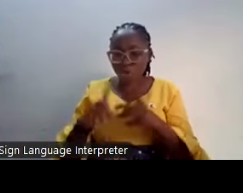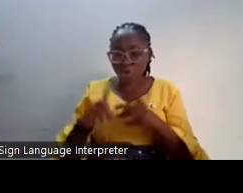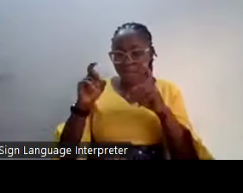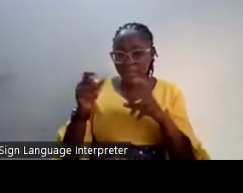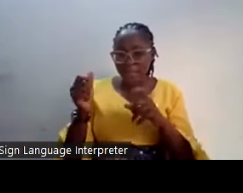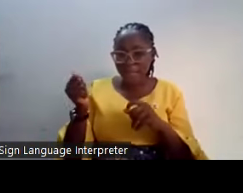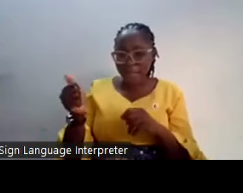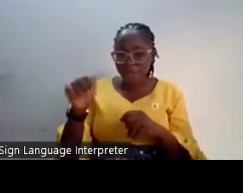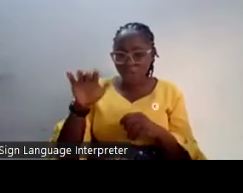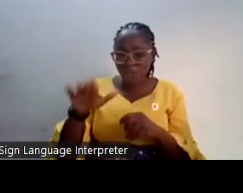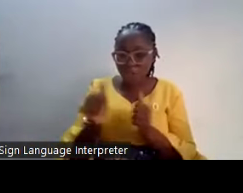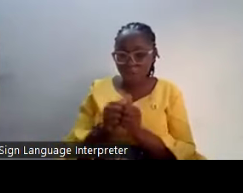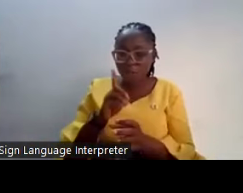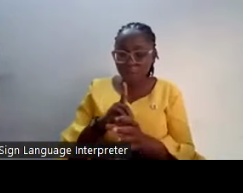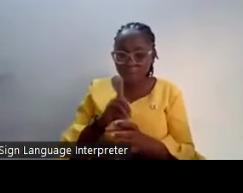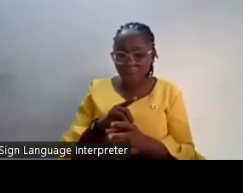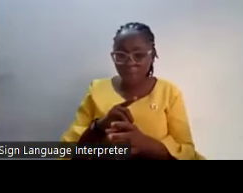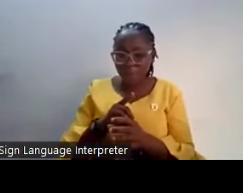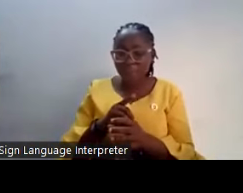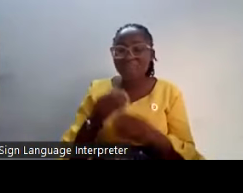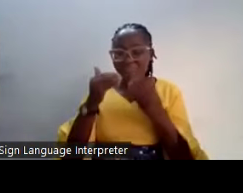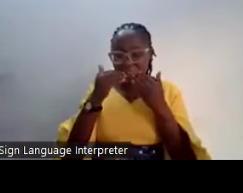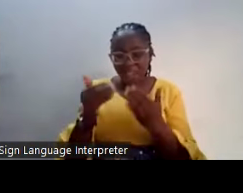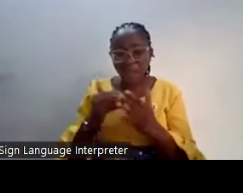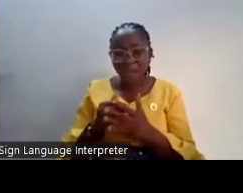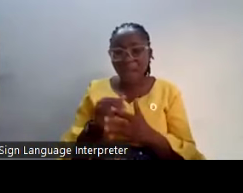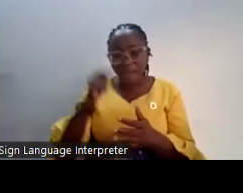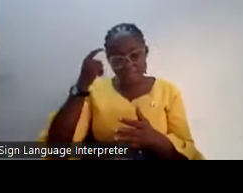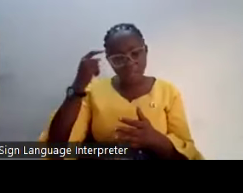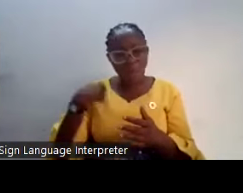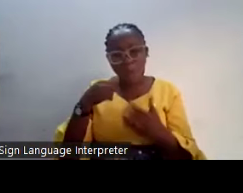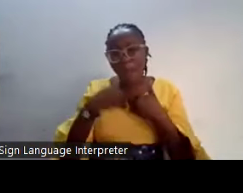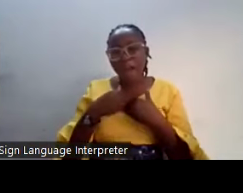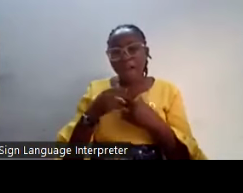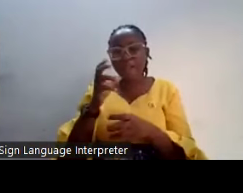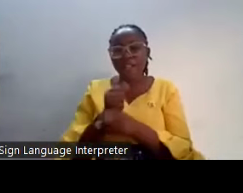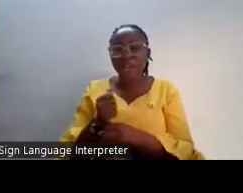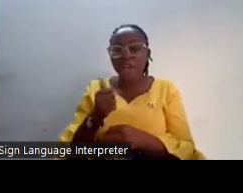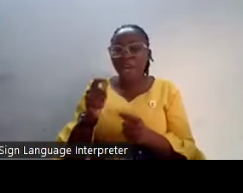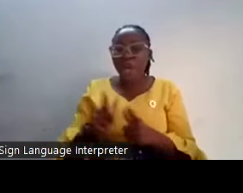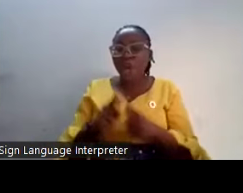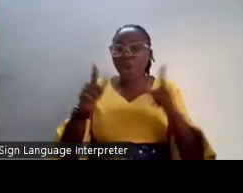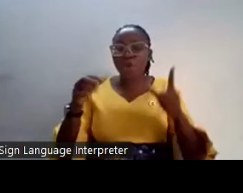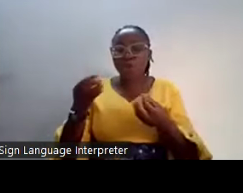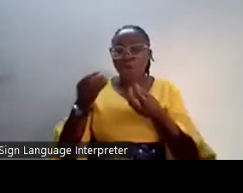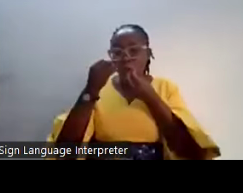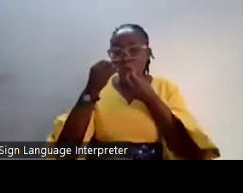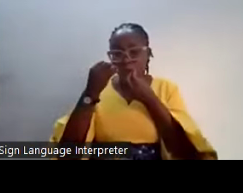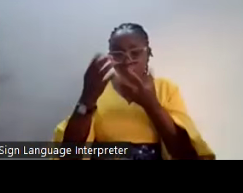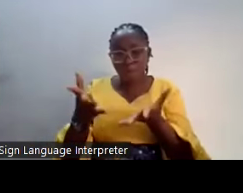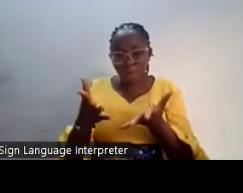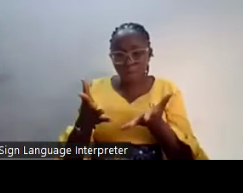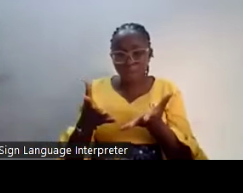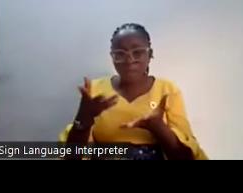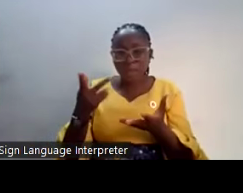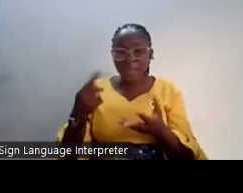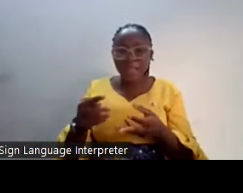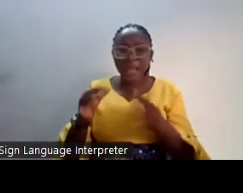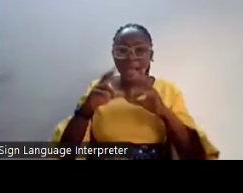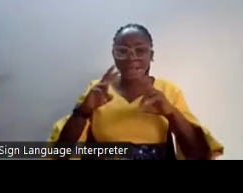field, thank you. Great. I think we've got a lot of good information. So the way I think of assessment